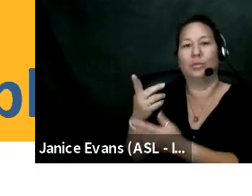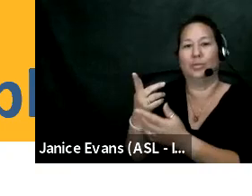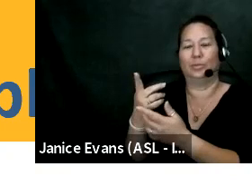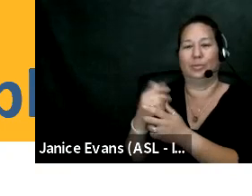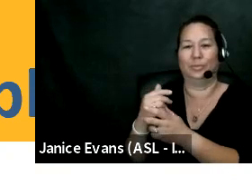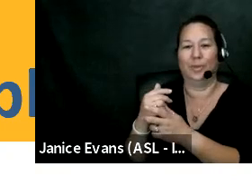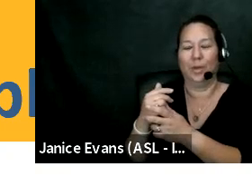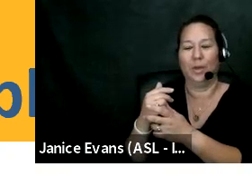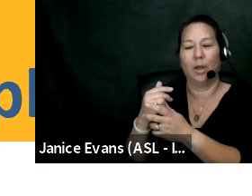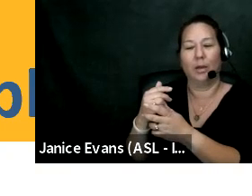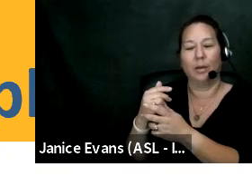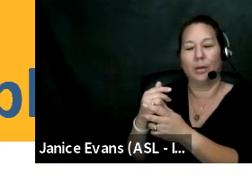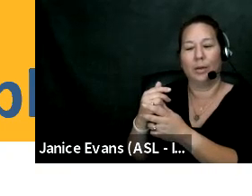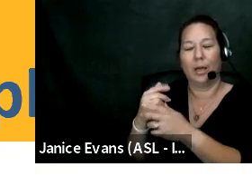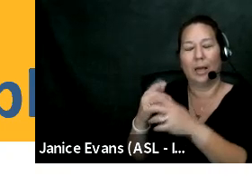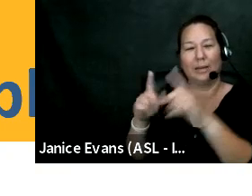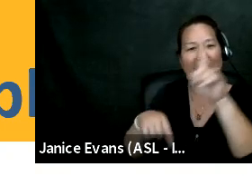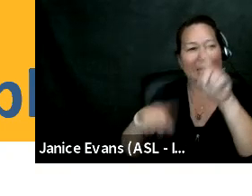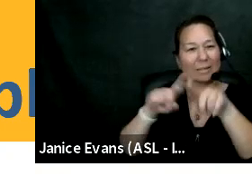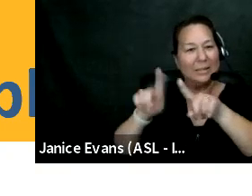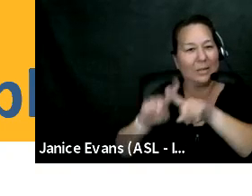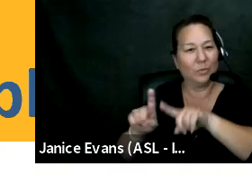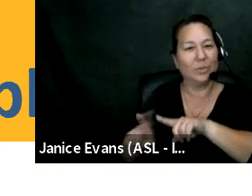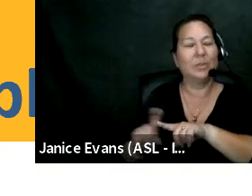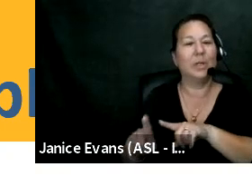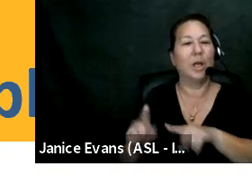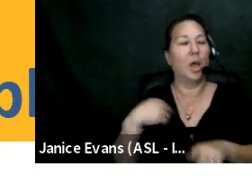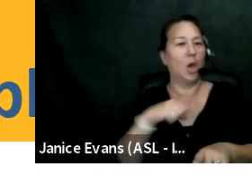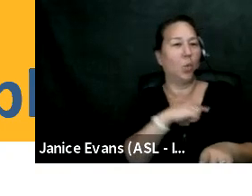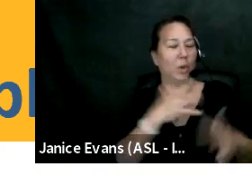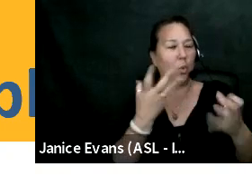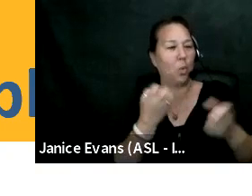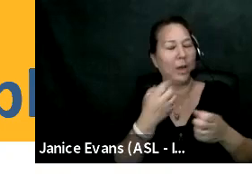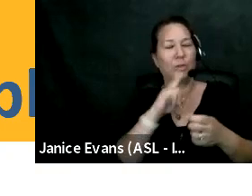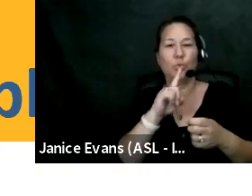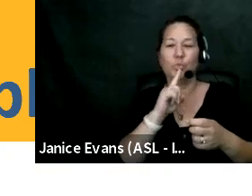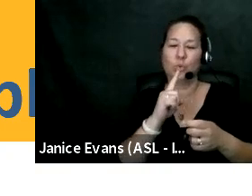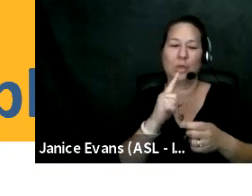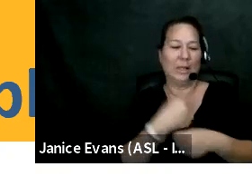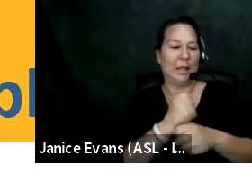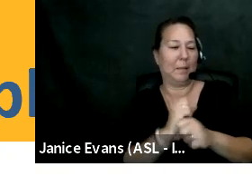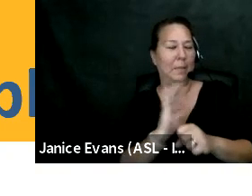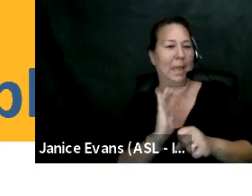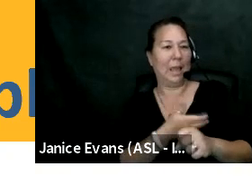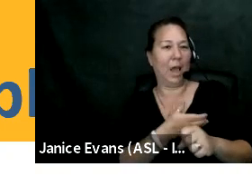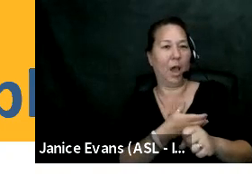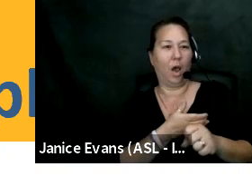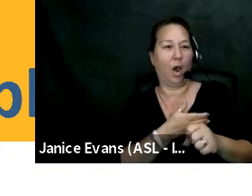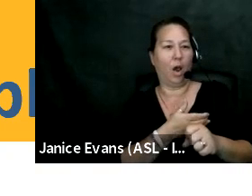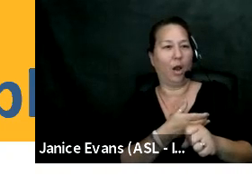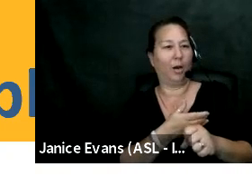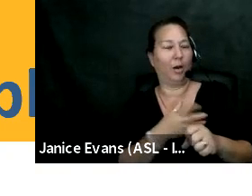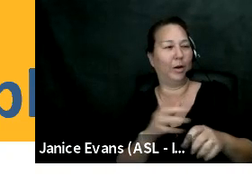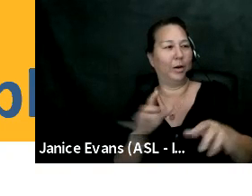to strengthen our collective public health infrastructure. And what that means